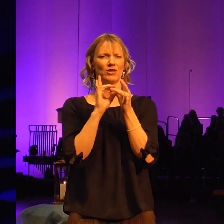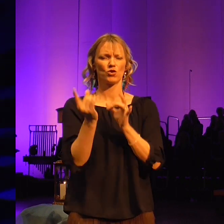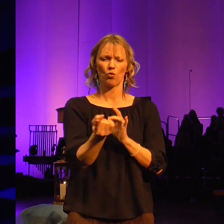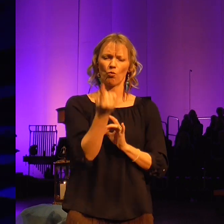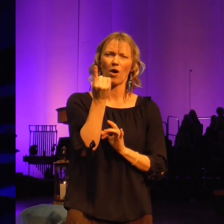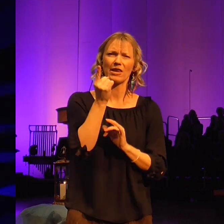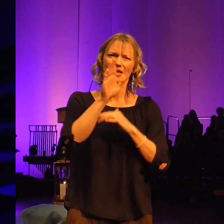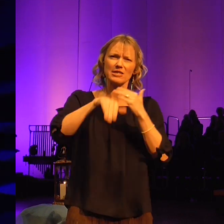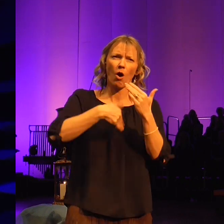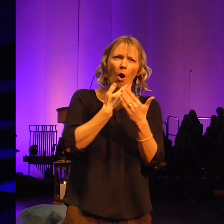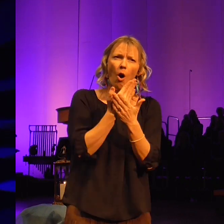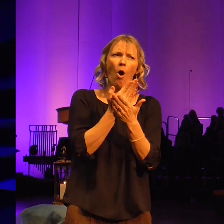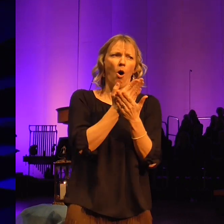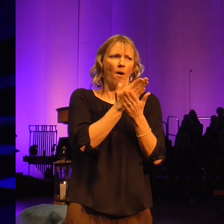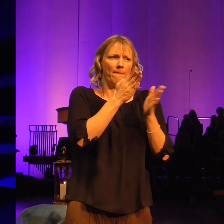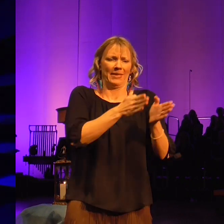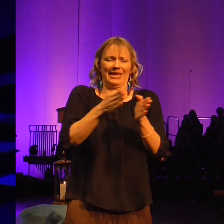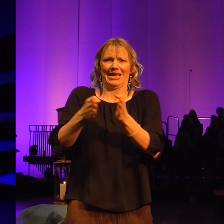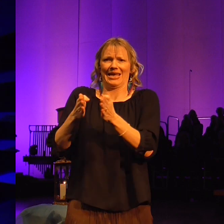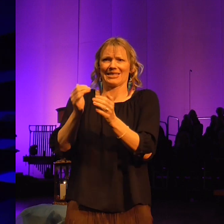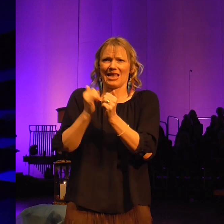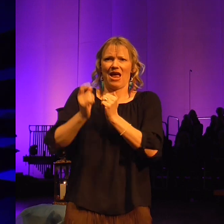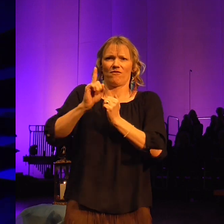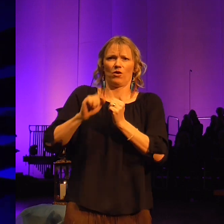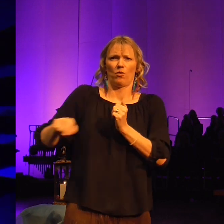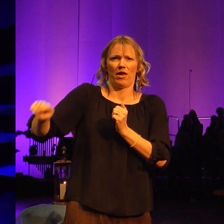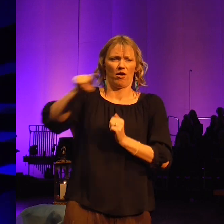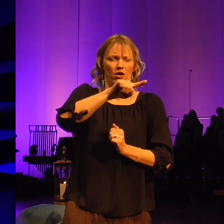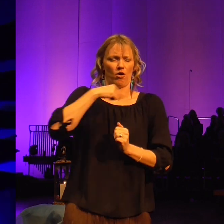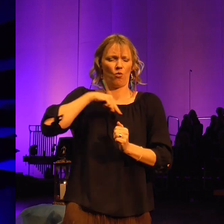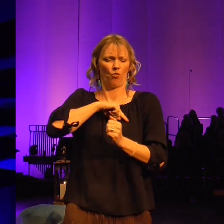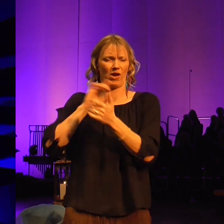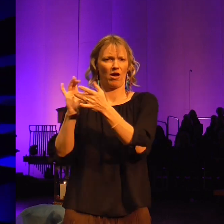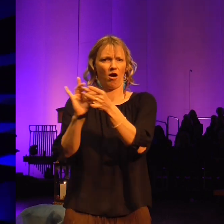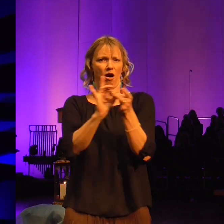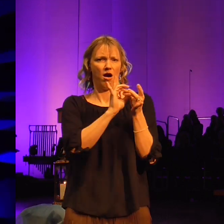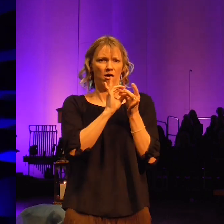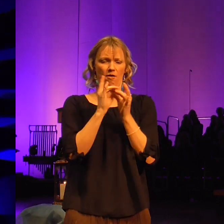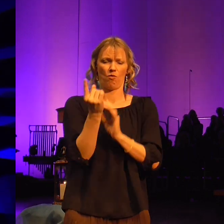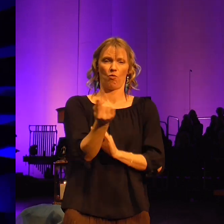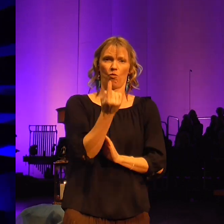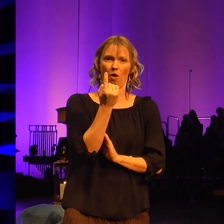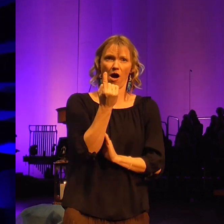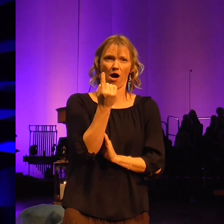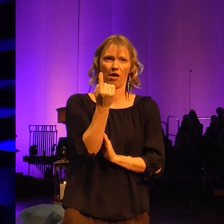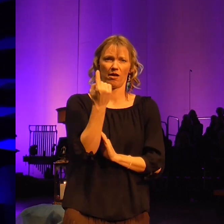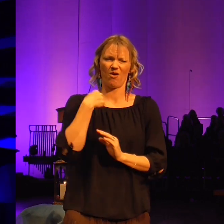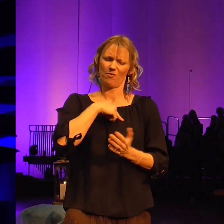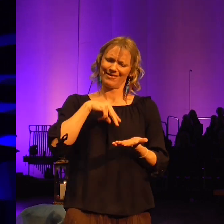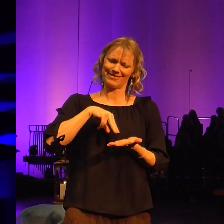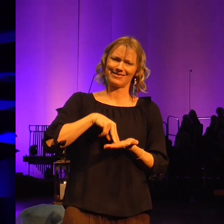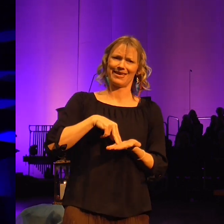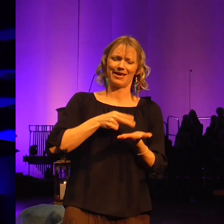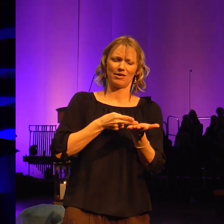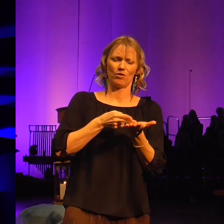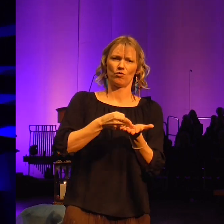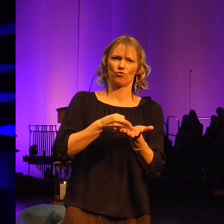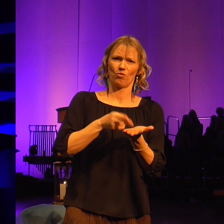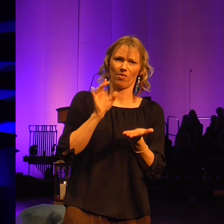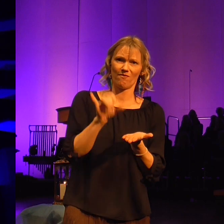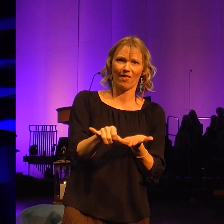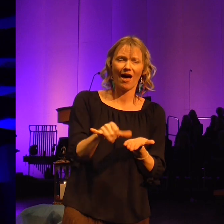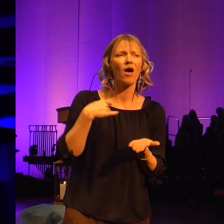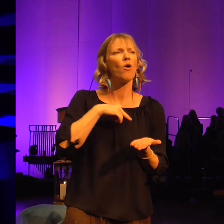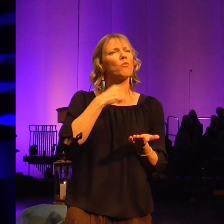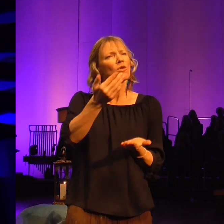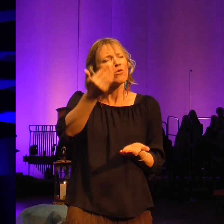beings everywhere. We are one. And we stand in the truth of that. And